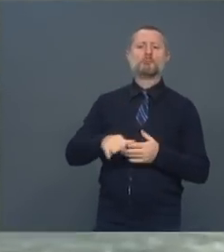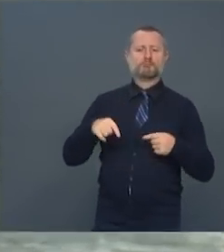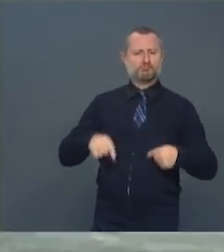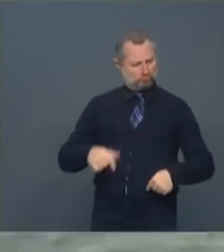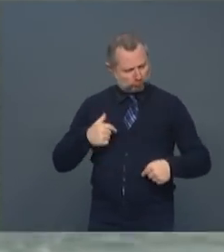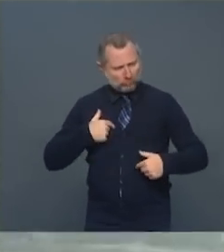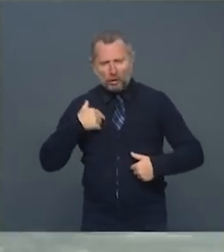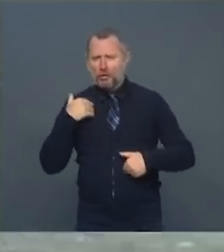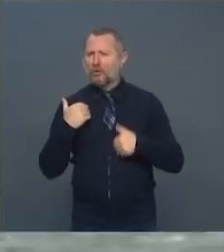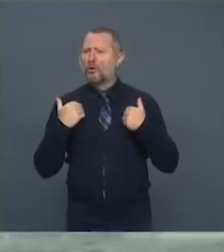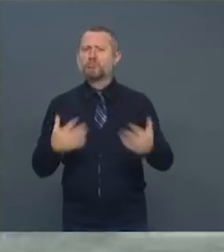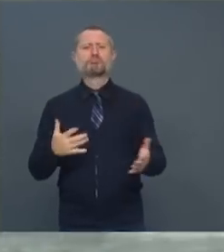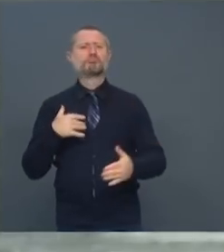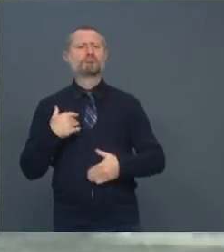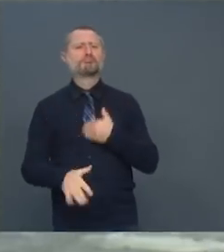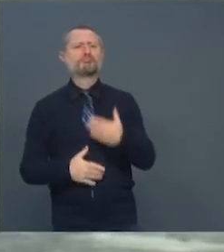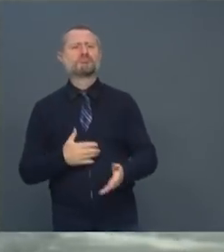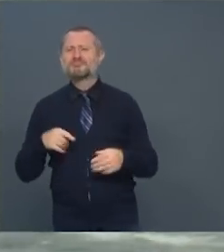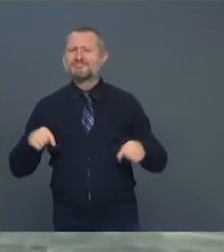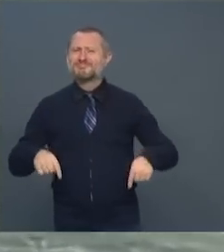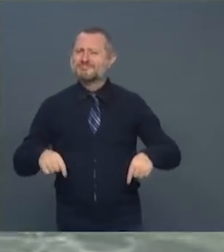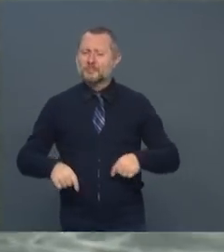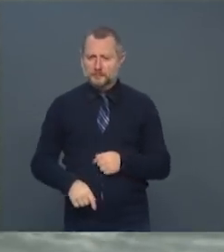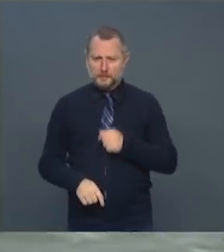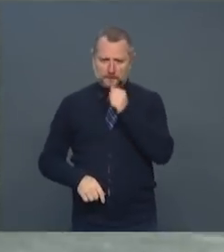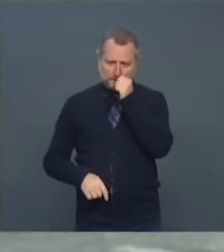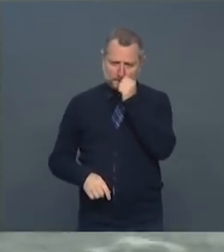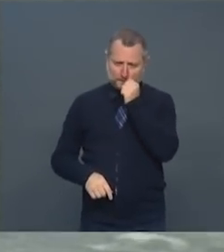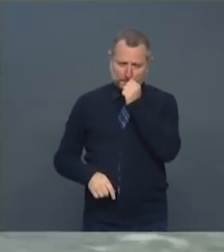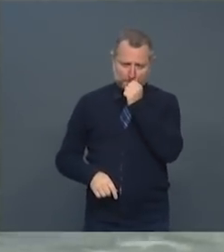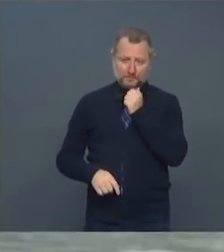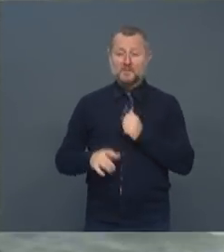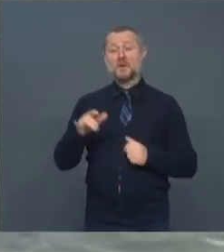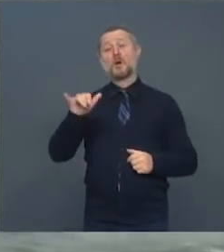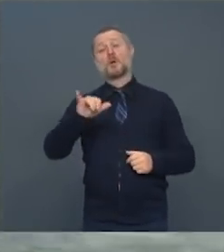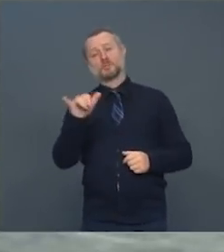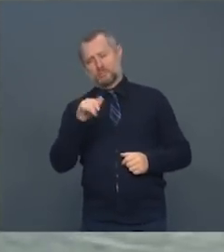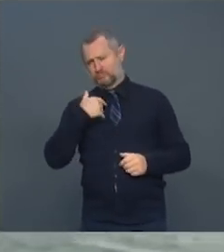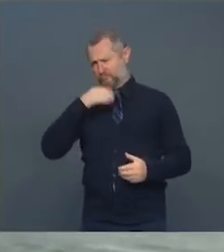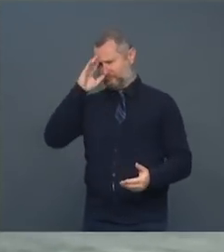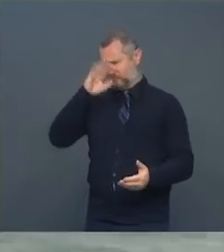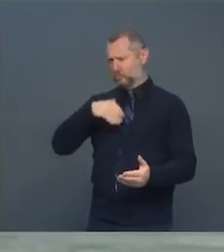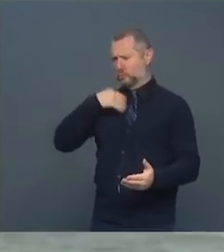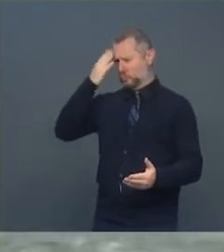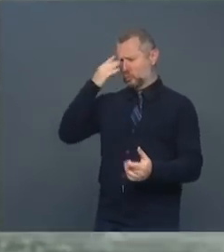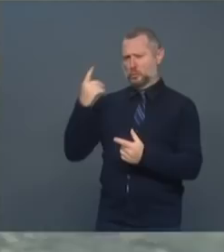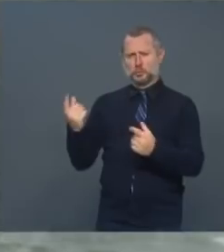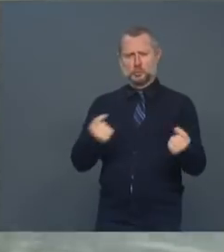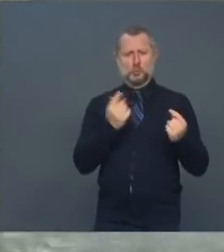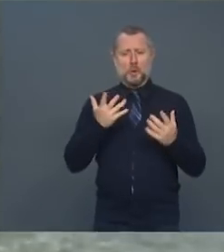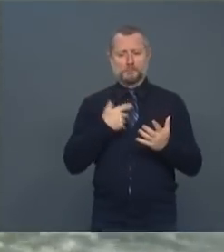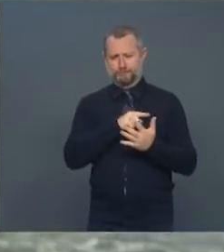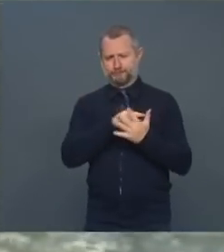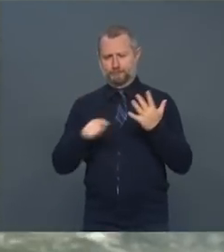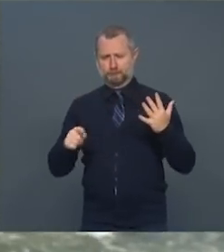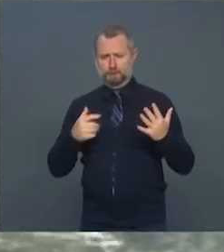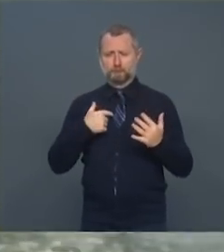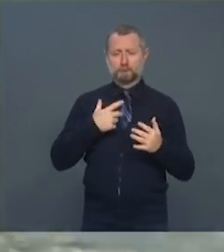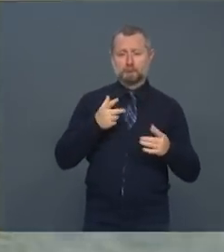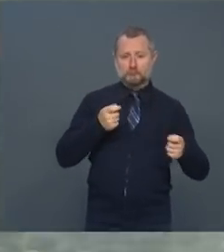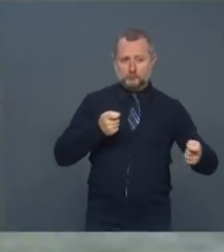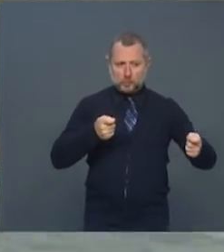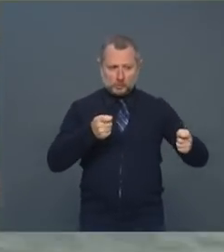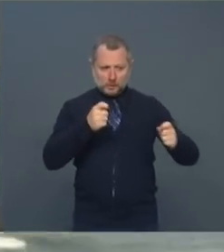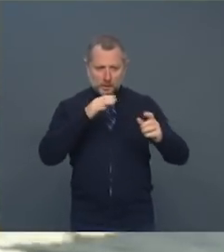York. We also know what we have to do to get in front of climate change before there's